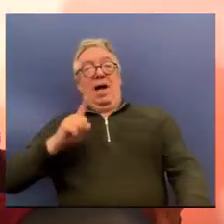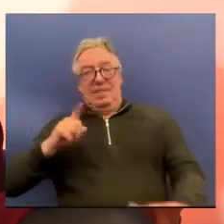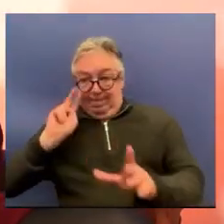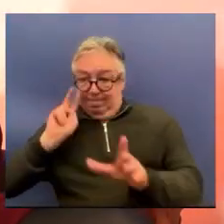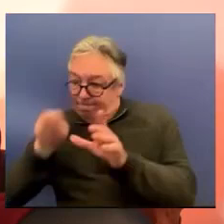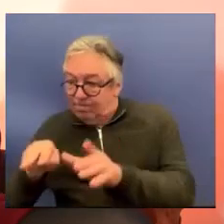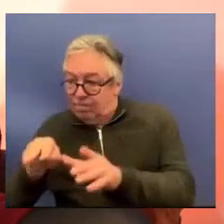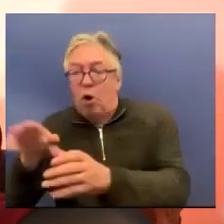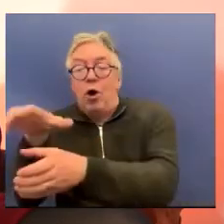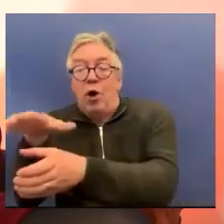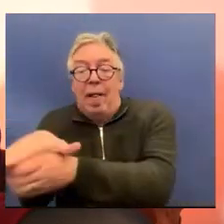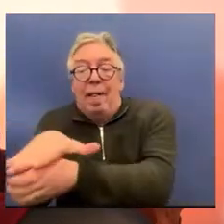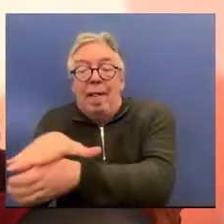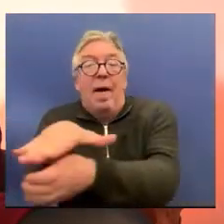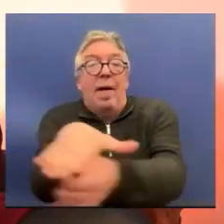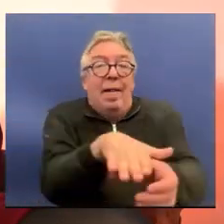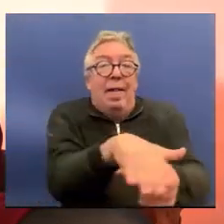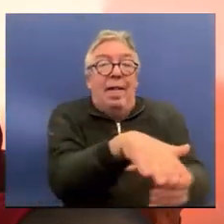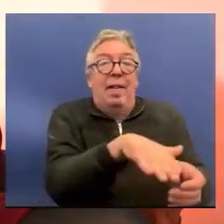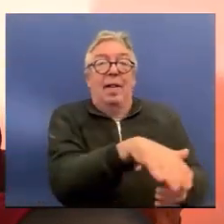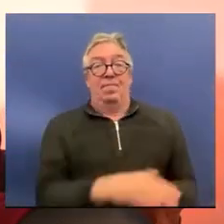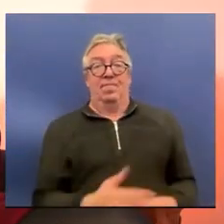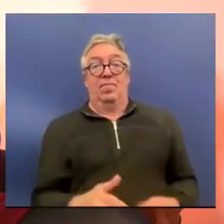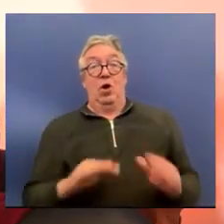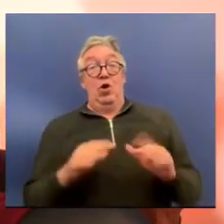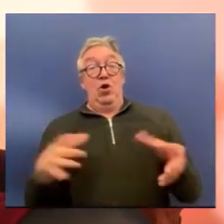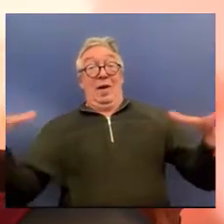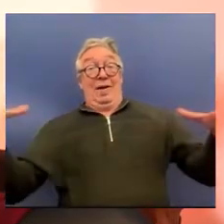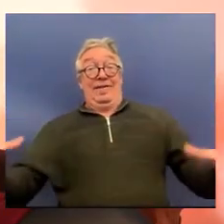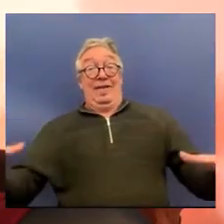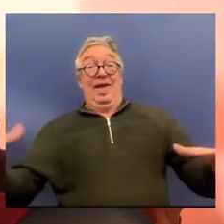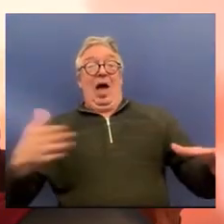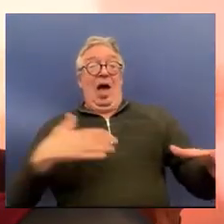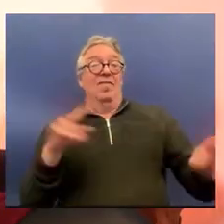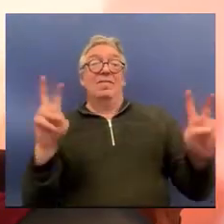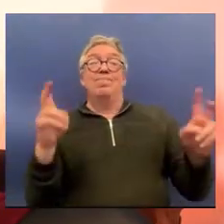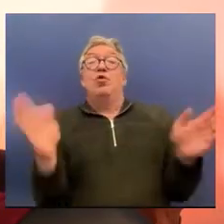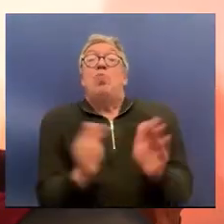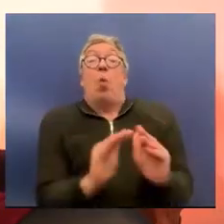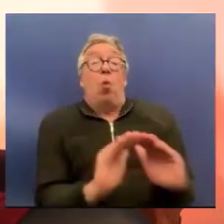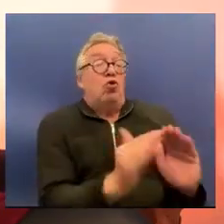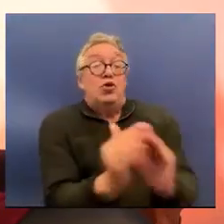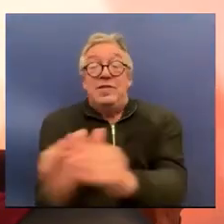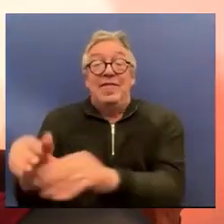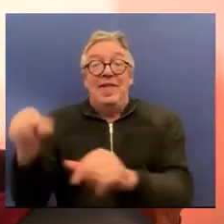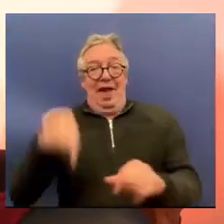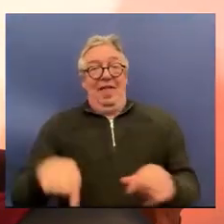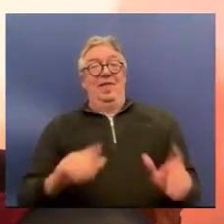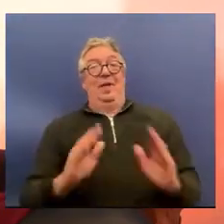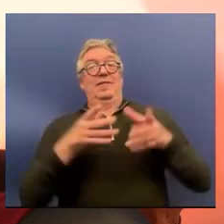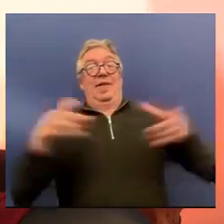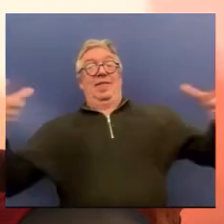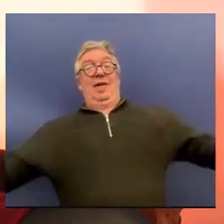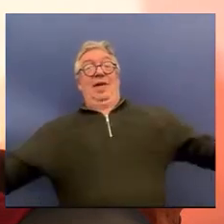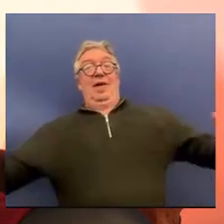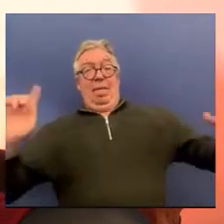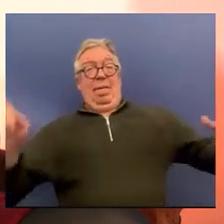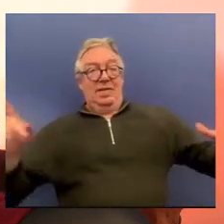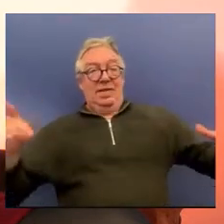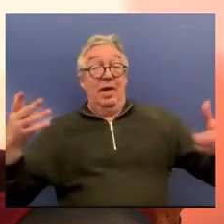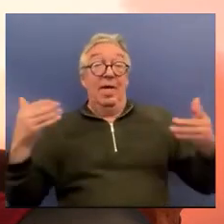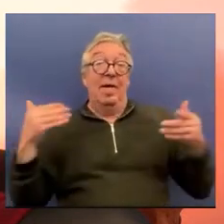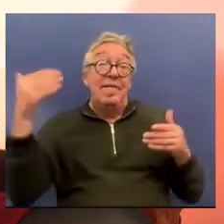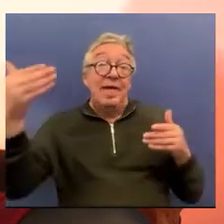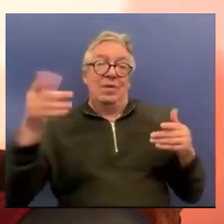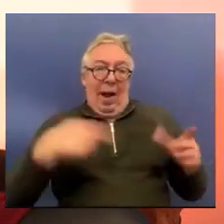sense, because cities have many cities inside them. So you have to work in another scale, and we are doing it, but starting,